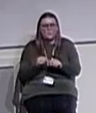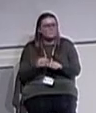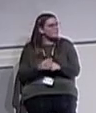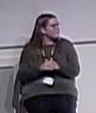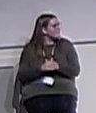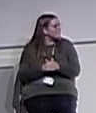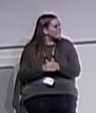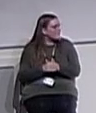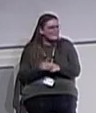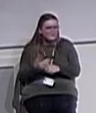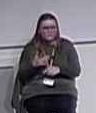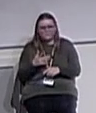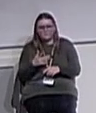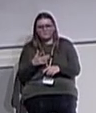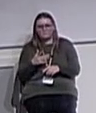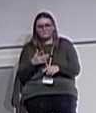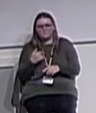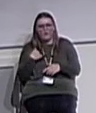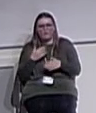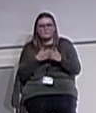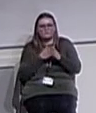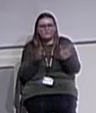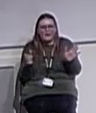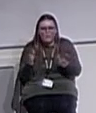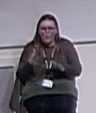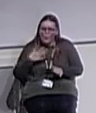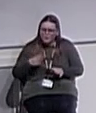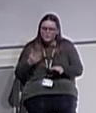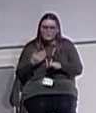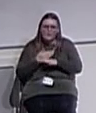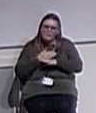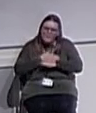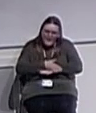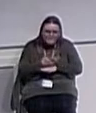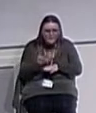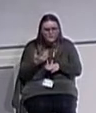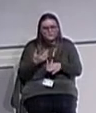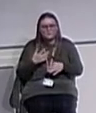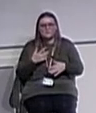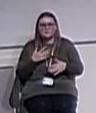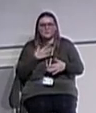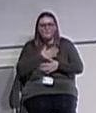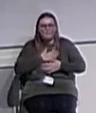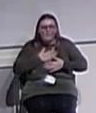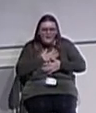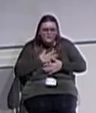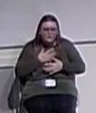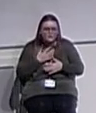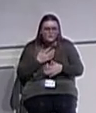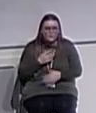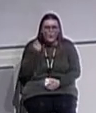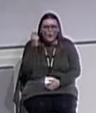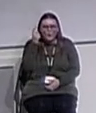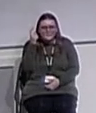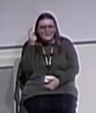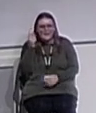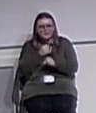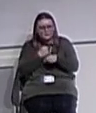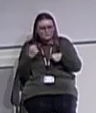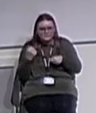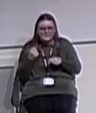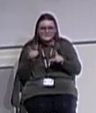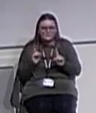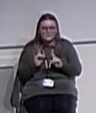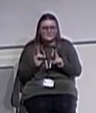thing to do, you know. So just look like you've made a bit of an effort. So we want to see, do you think you understand what the degree is? And this is a